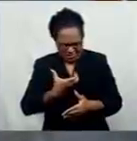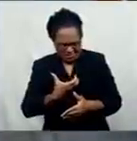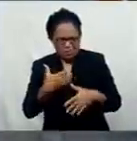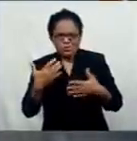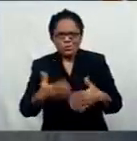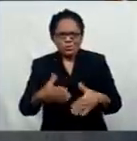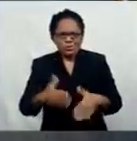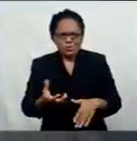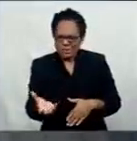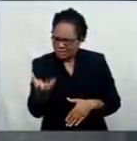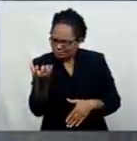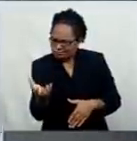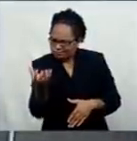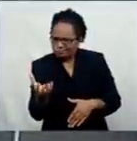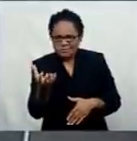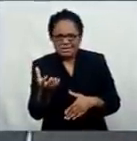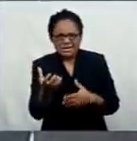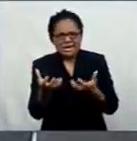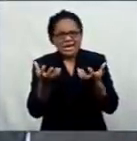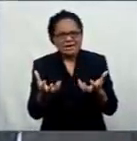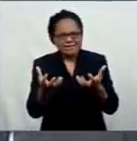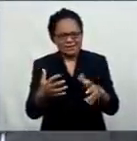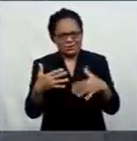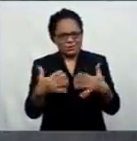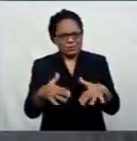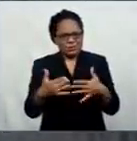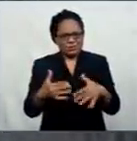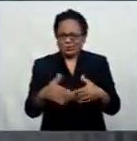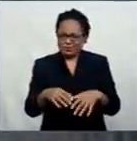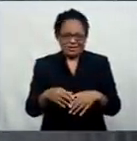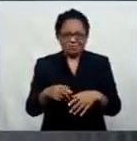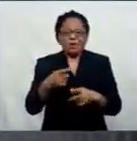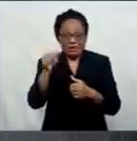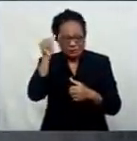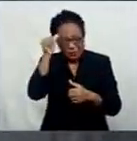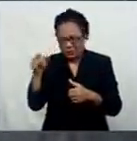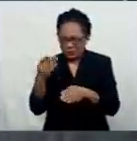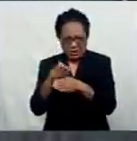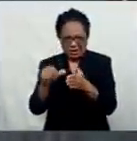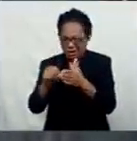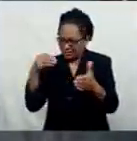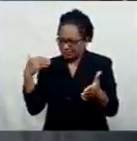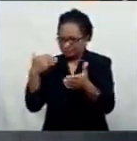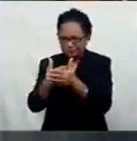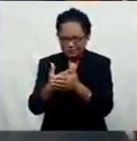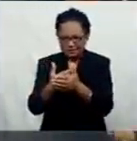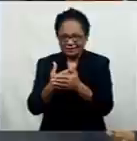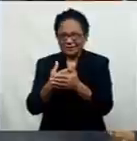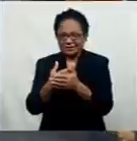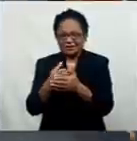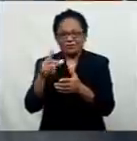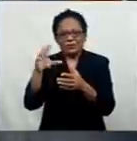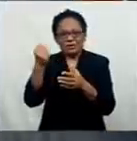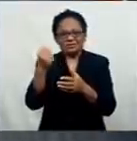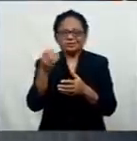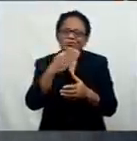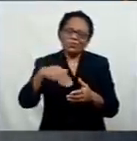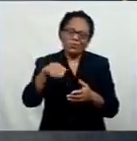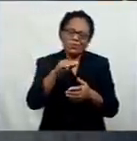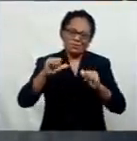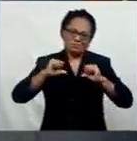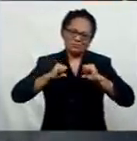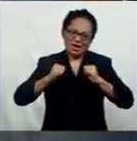weight, you know, how you have to get through to get that. You know, even though he's wearing that, but everybody was really proud,